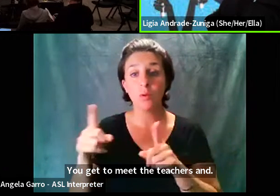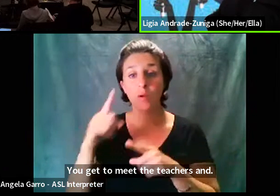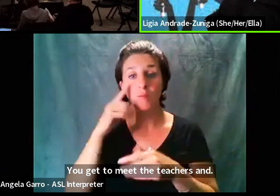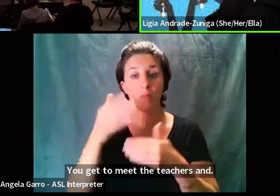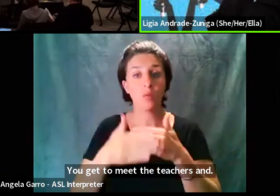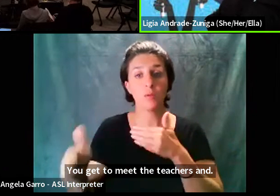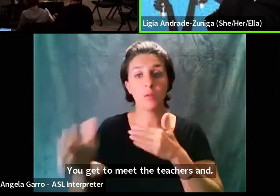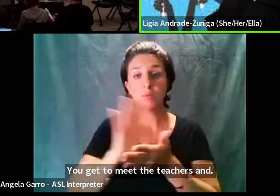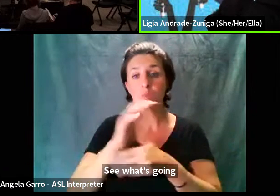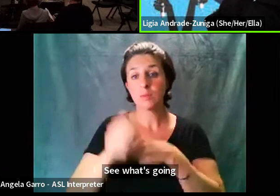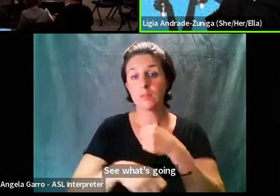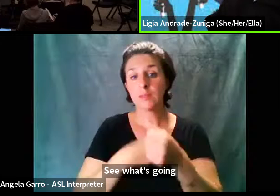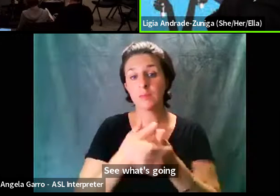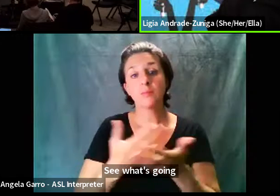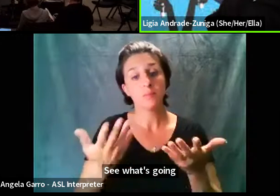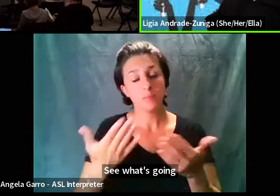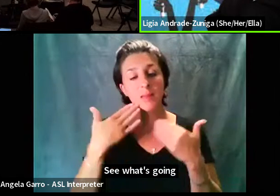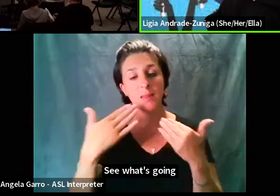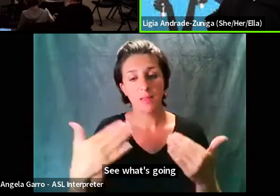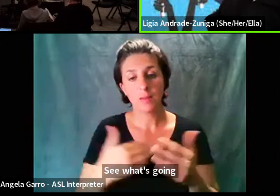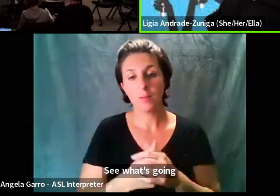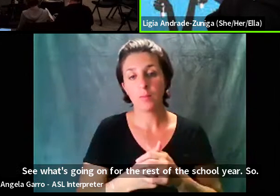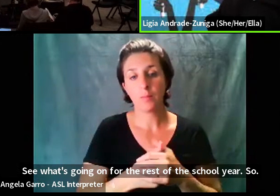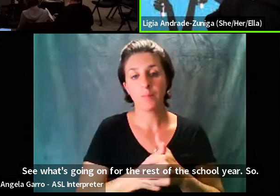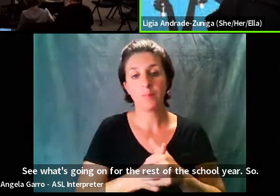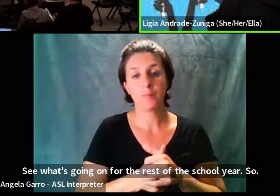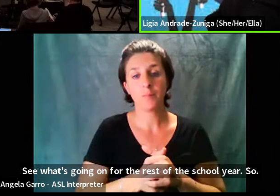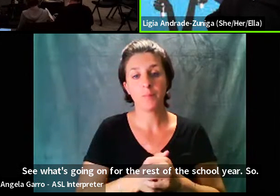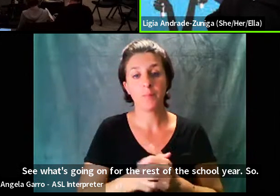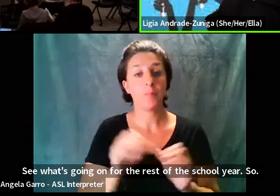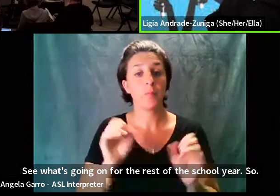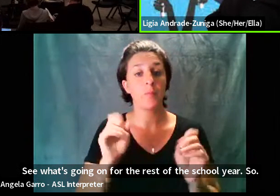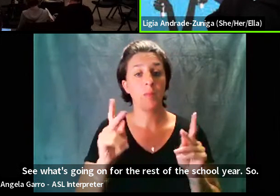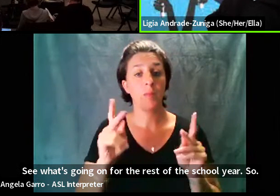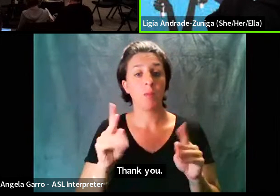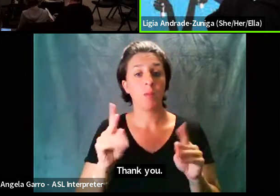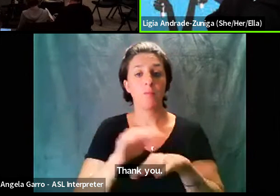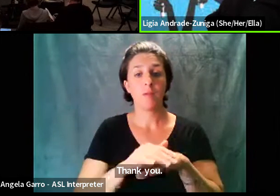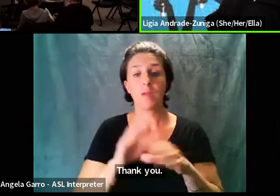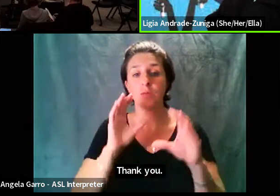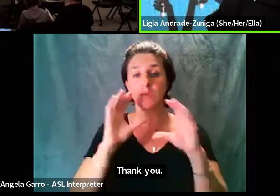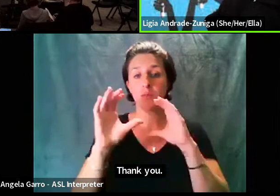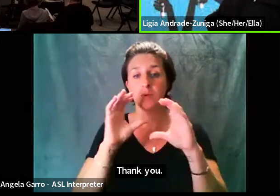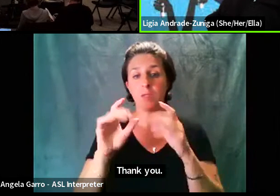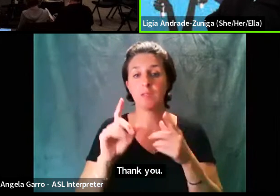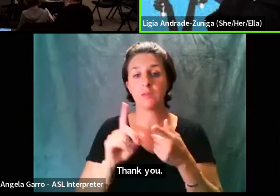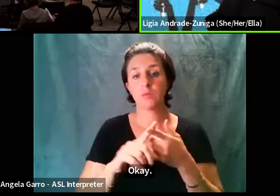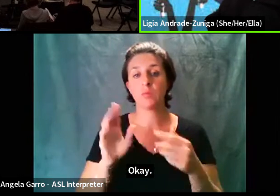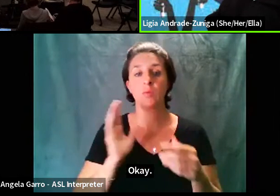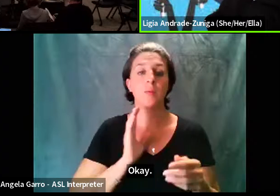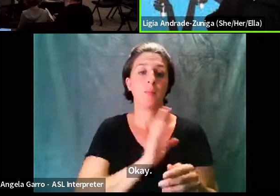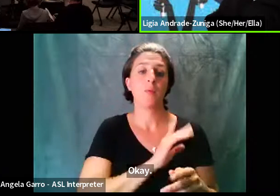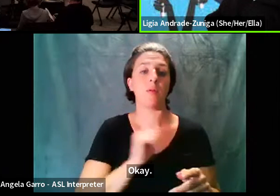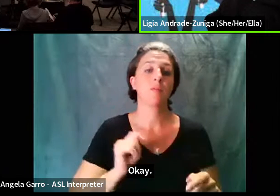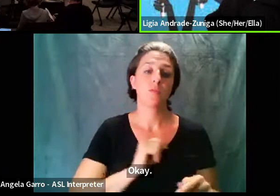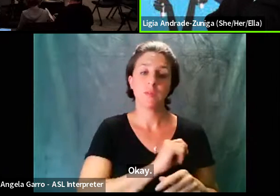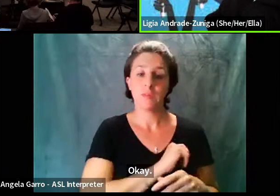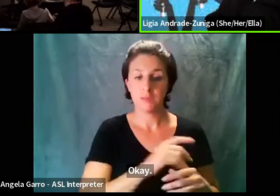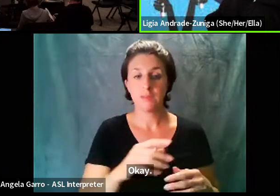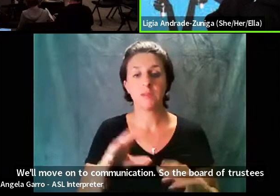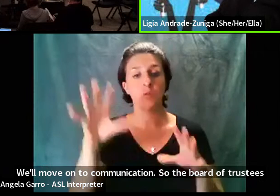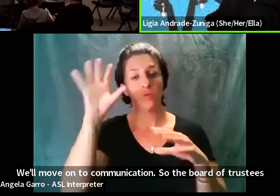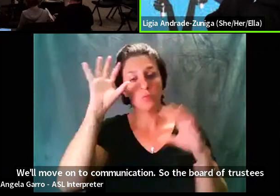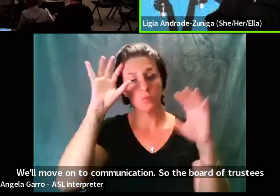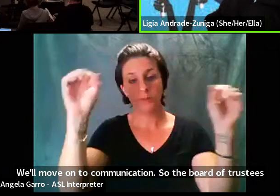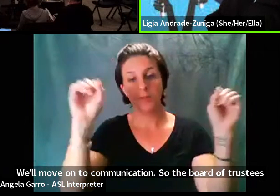year. So thank you. Okay, we'll move on to communications of the Board of Trustees. Superintendent Booker,